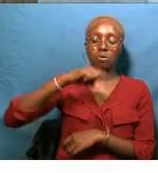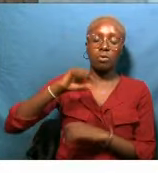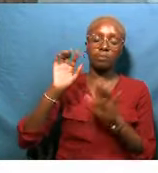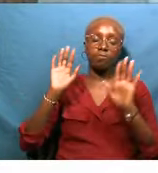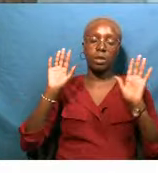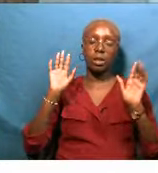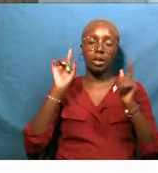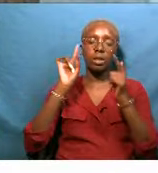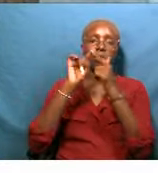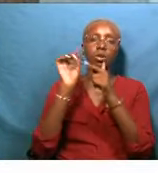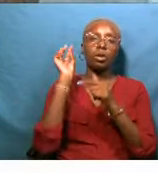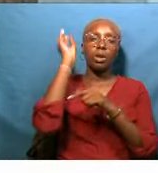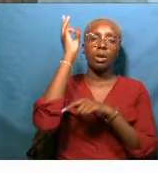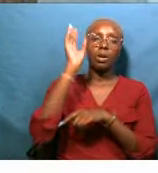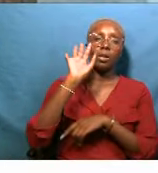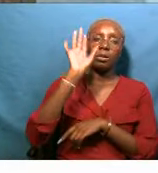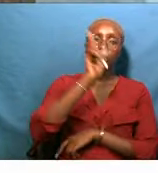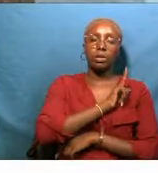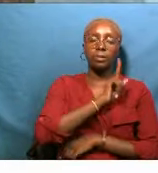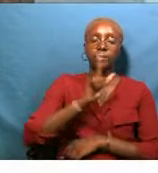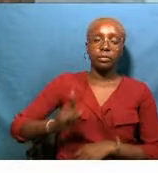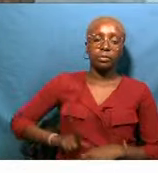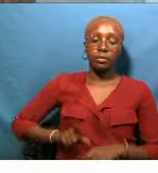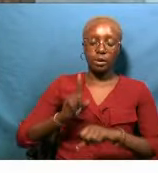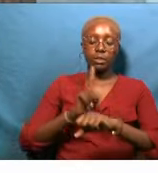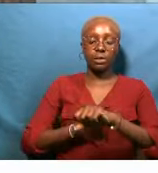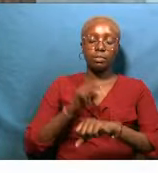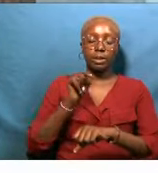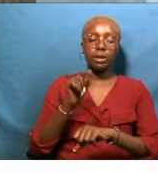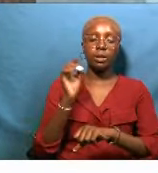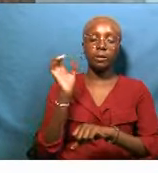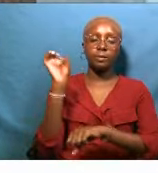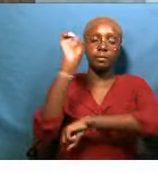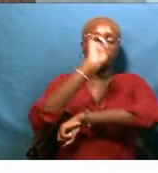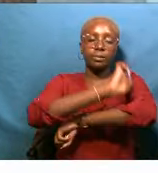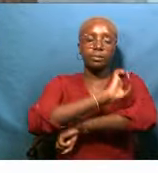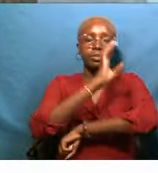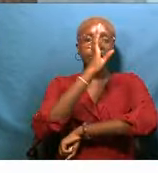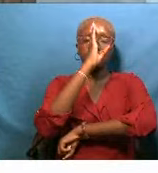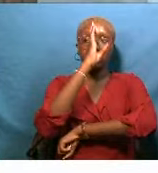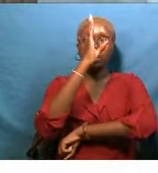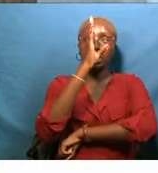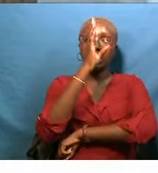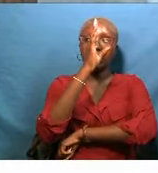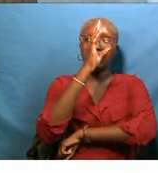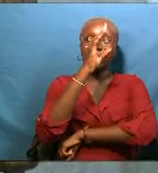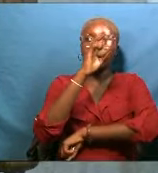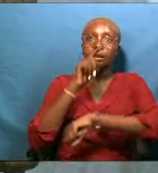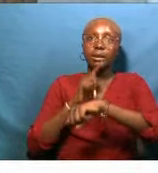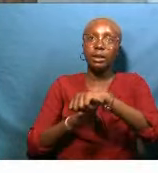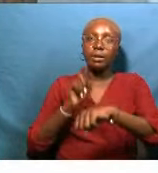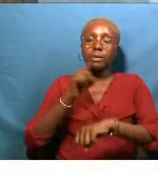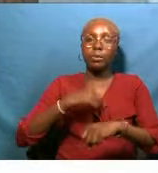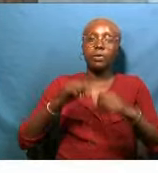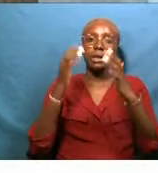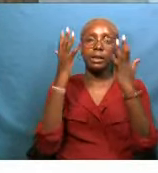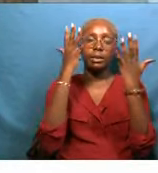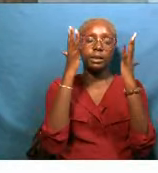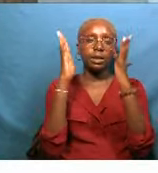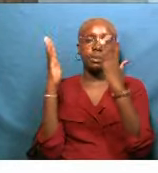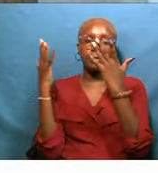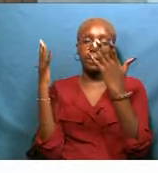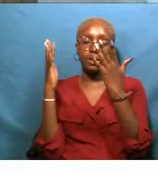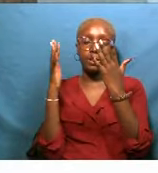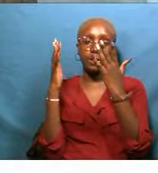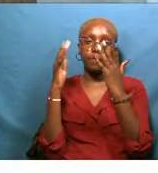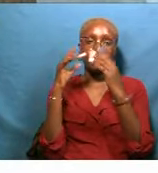God, that may this Easter Sunday morning, Easter Sunday as we celebrate, be